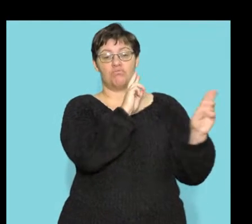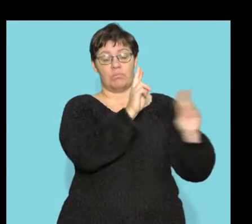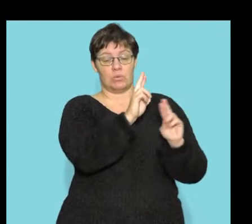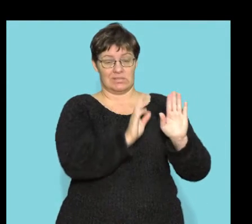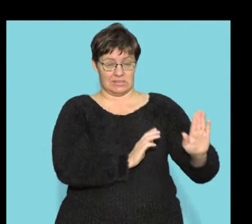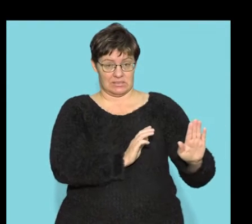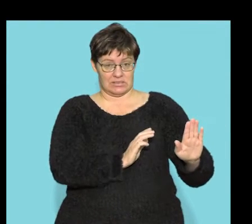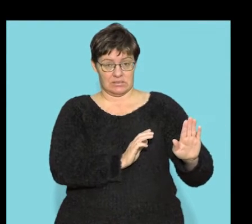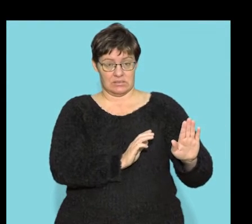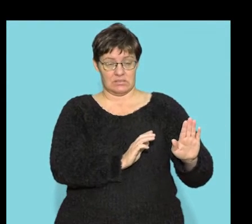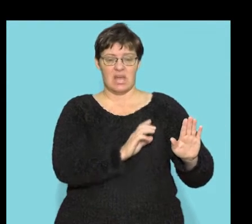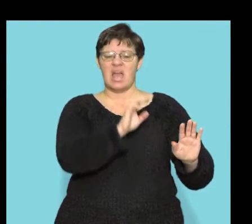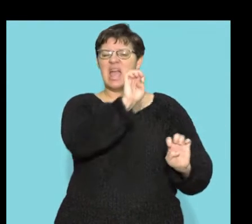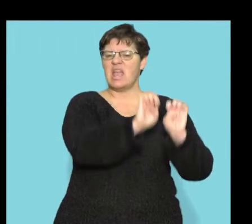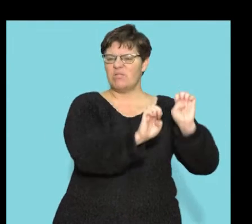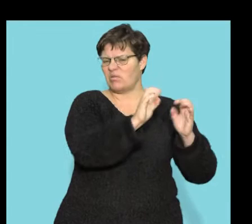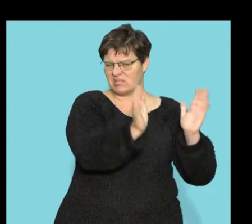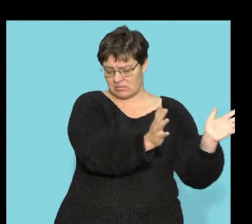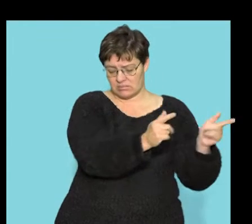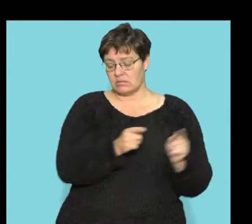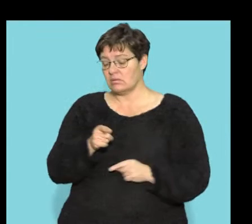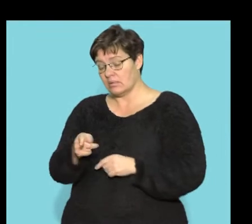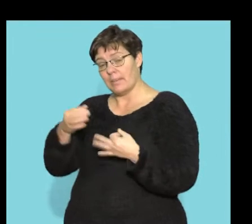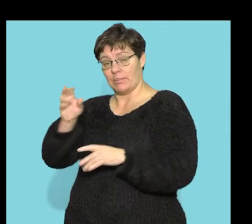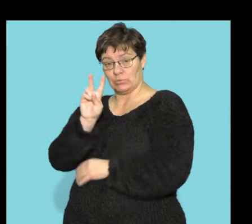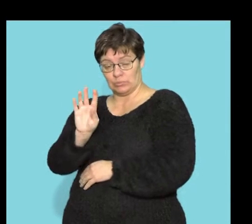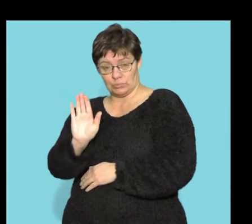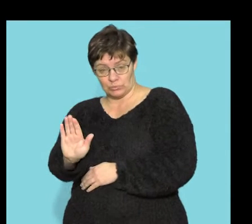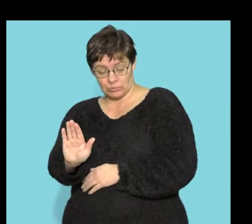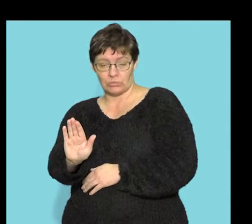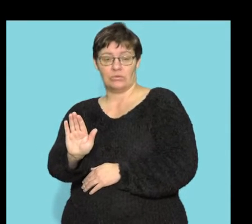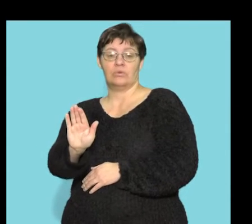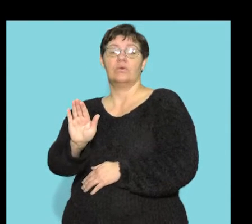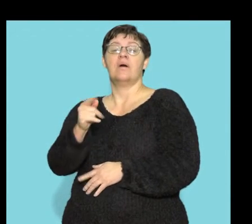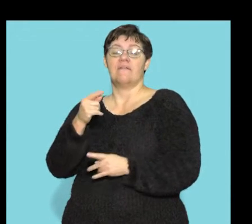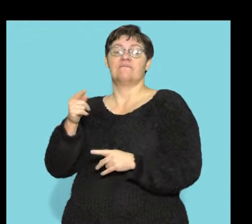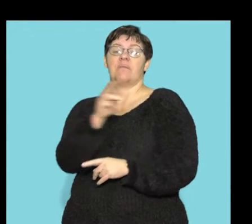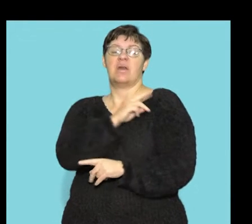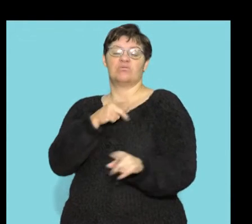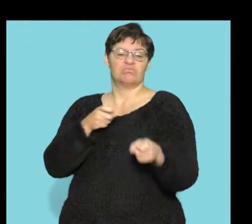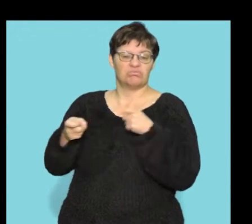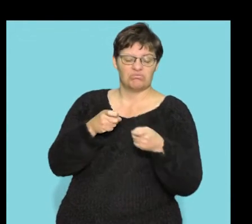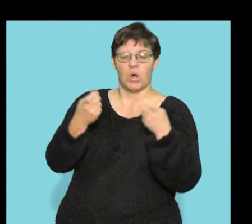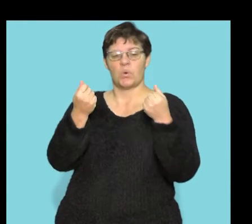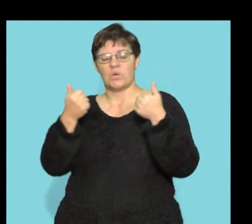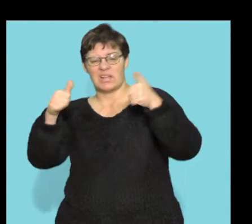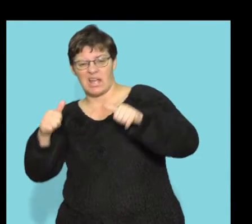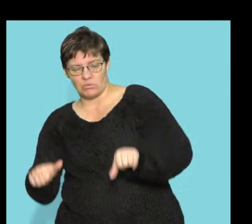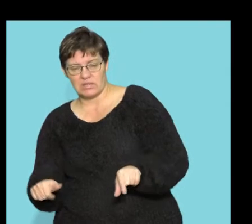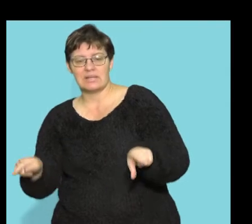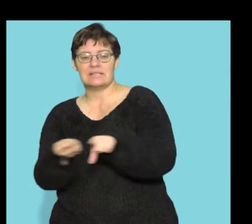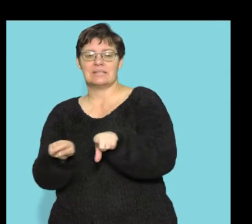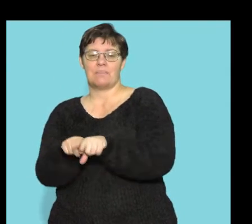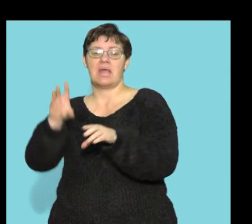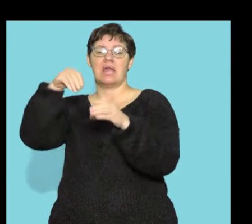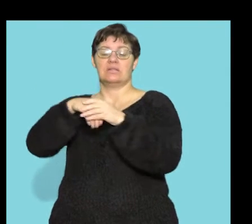financial reporting and evaluation, whereas in paper 2, you're dealing with managerial and cost accounting, as well